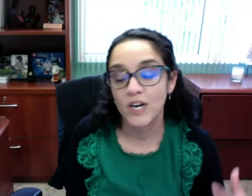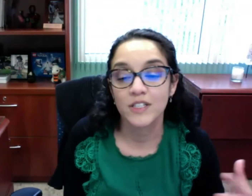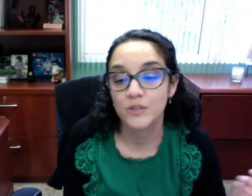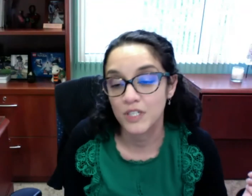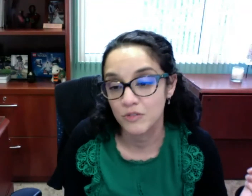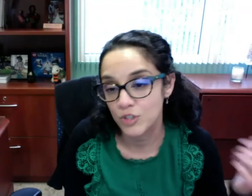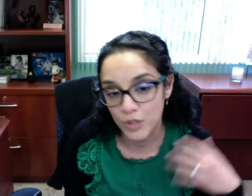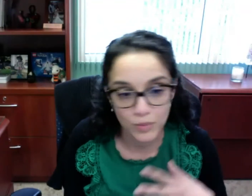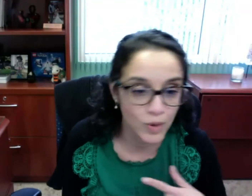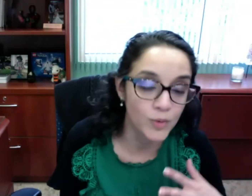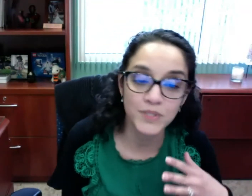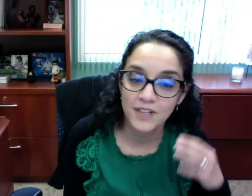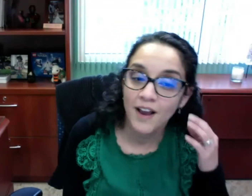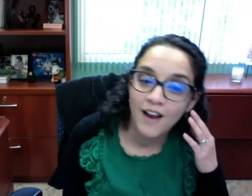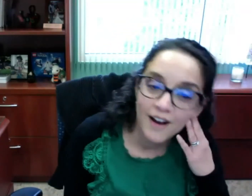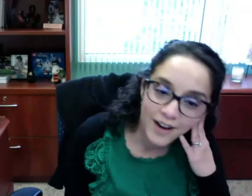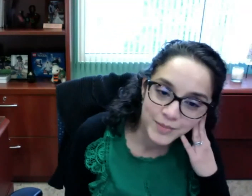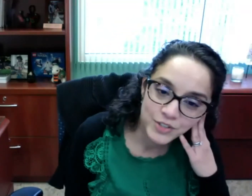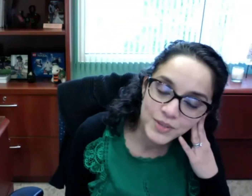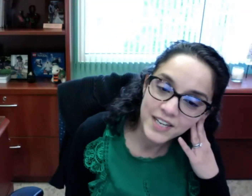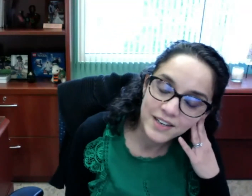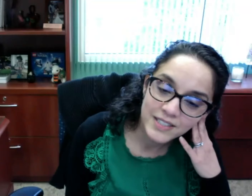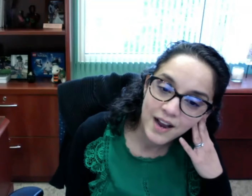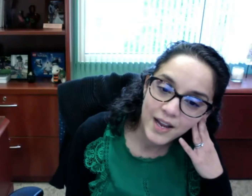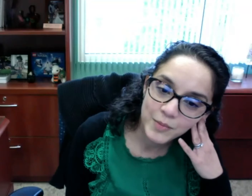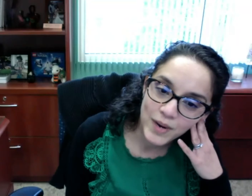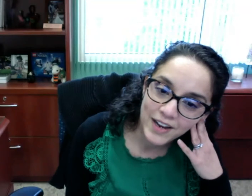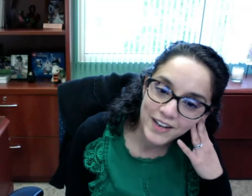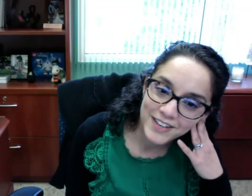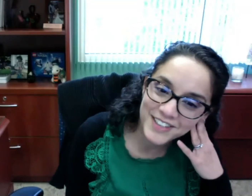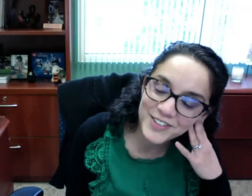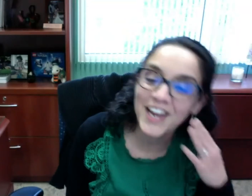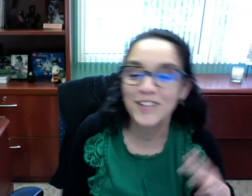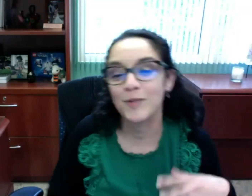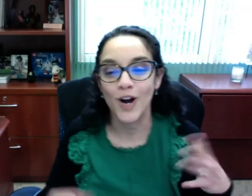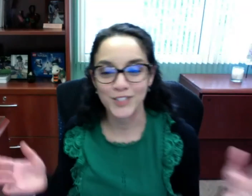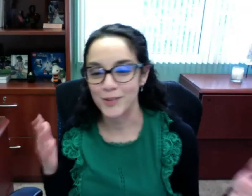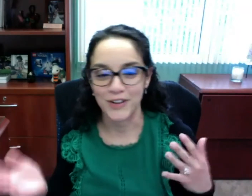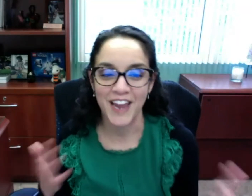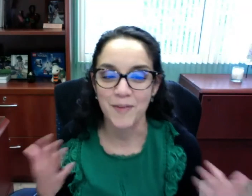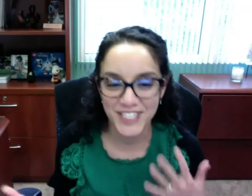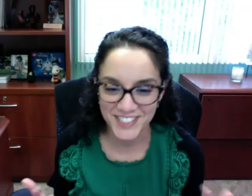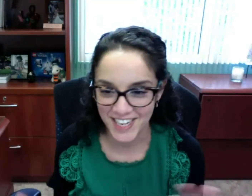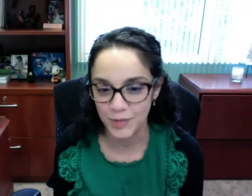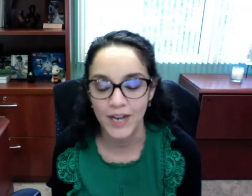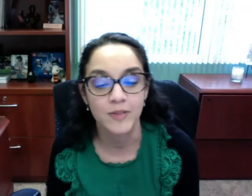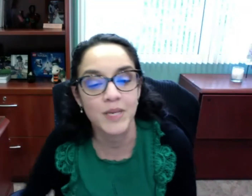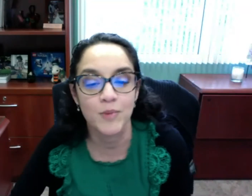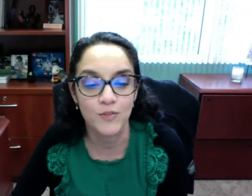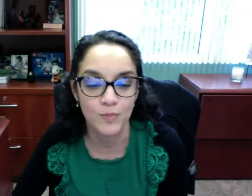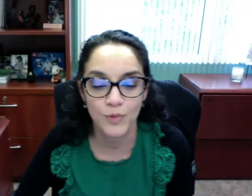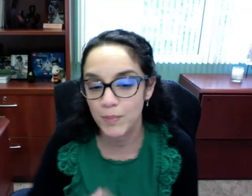you trust who can show you the ropes, you're doing it at a time when you can't even wander around campus and ask